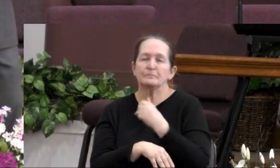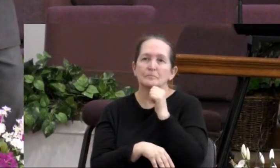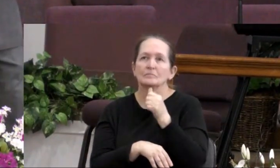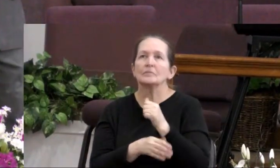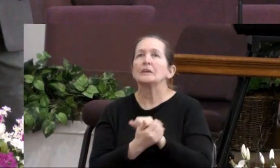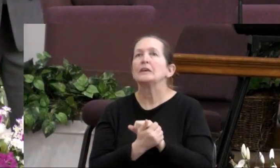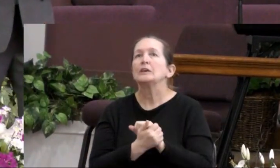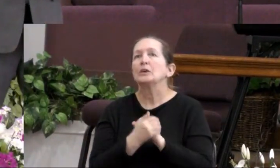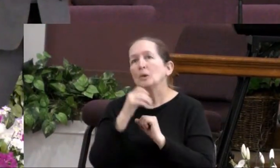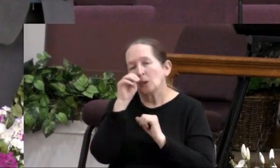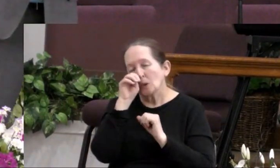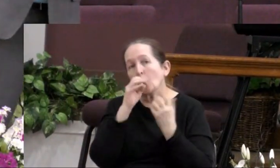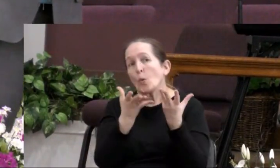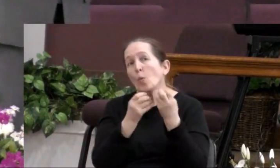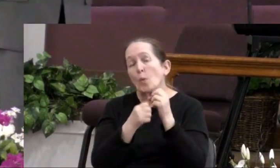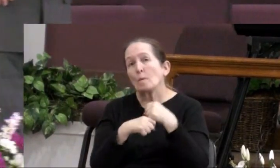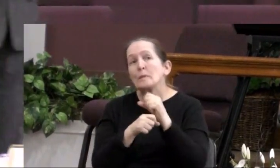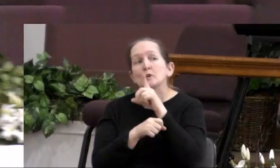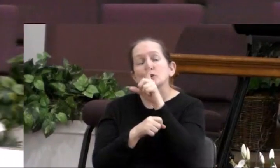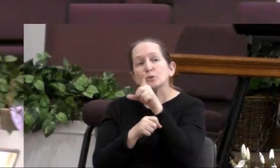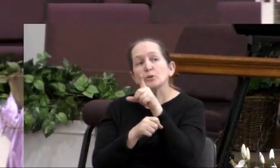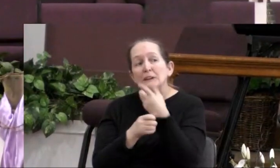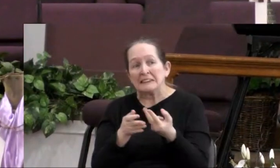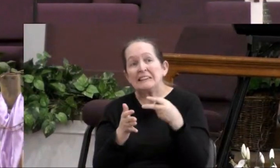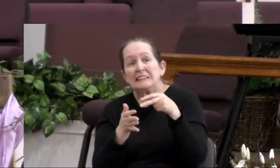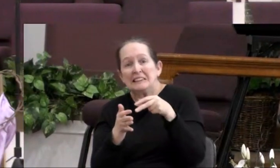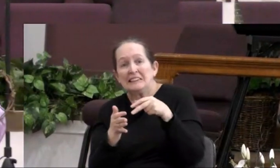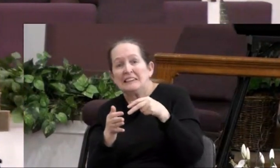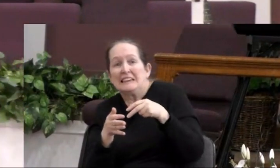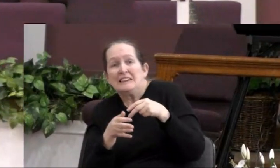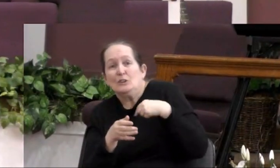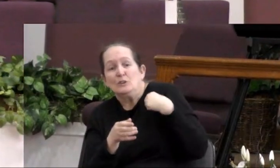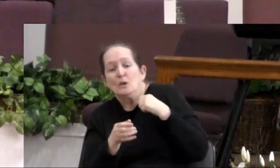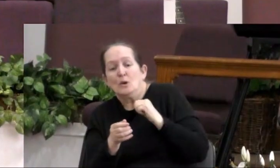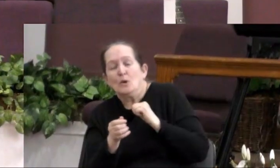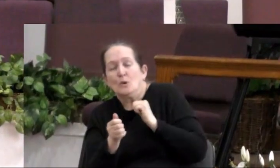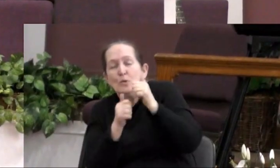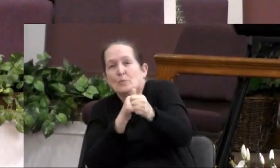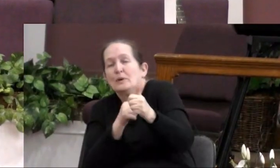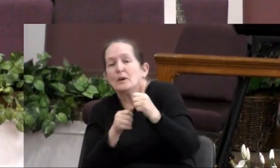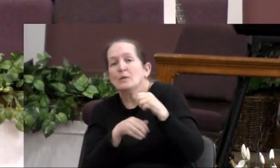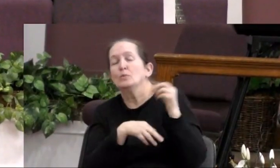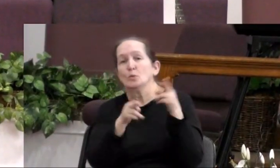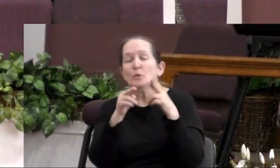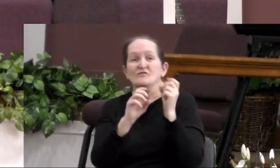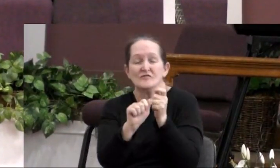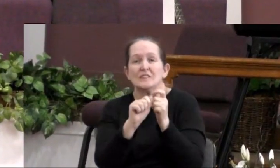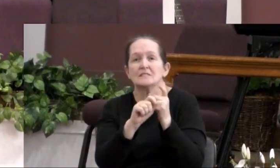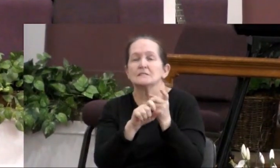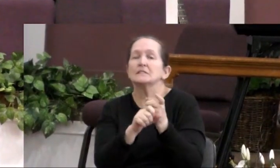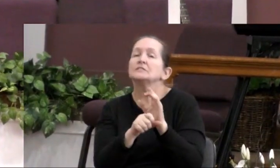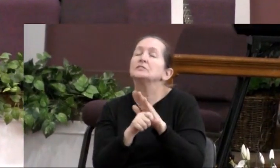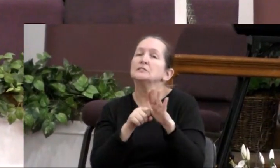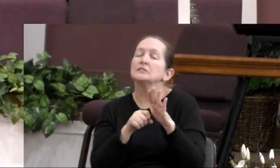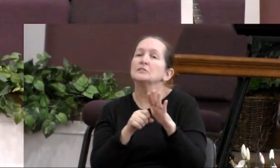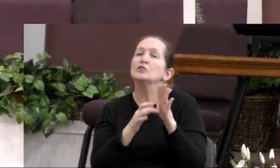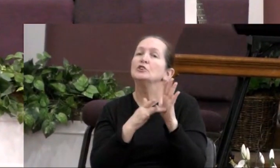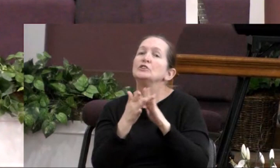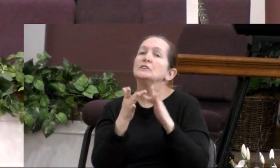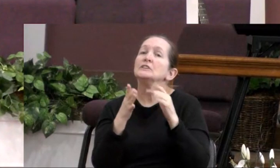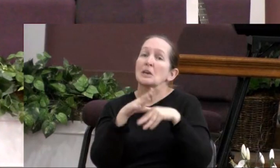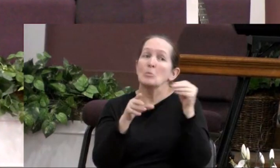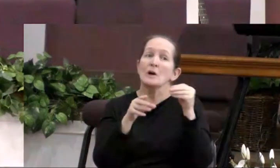And so we want to make sure we get up the road quick enough. But as he's coming out of Jericho, oh, and